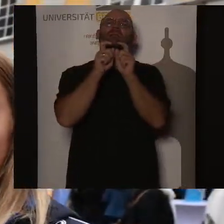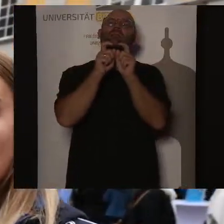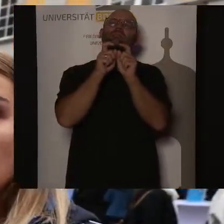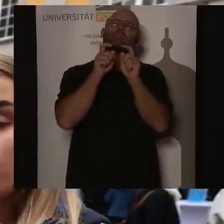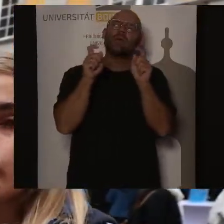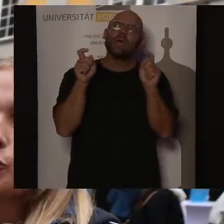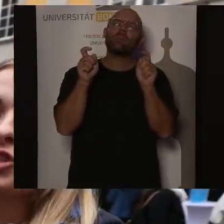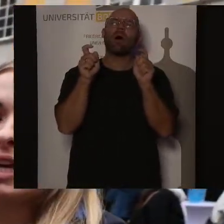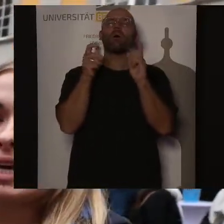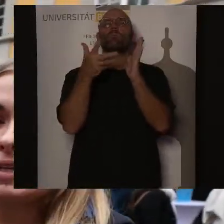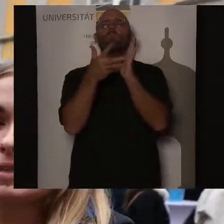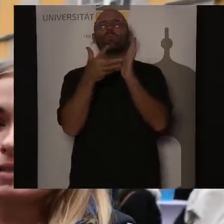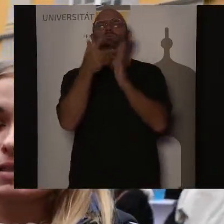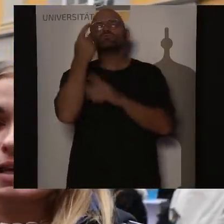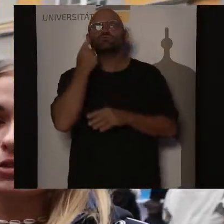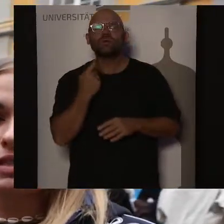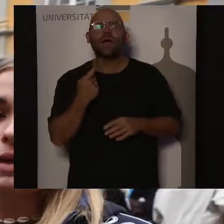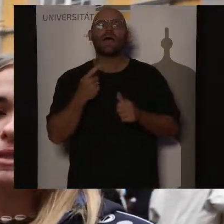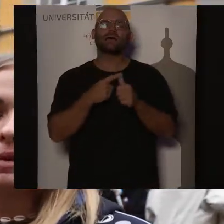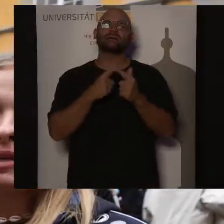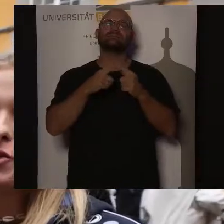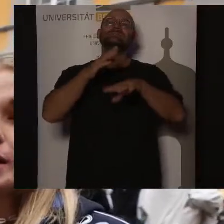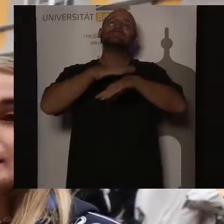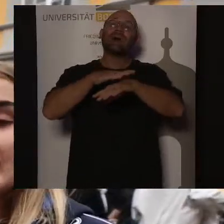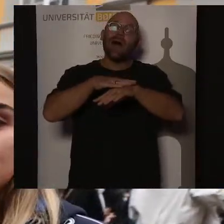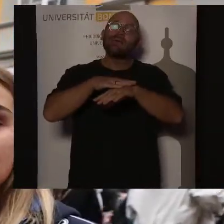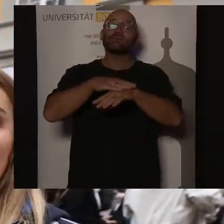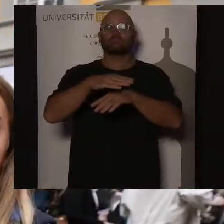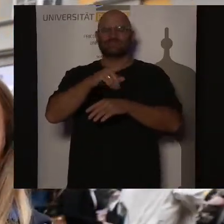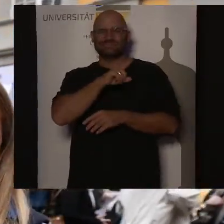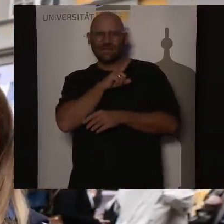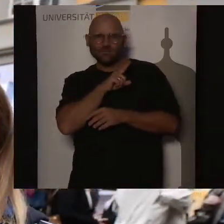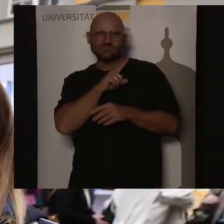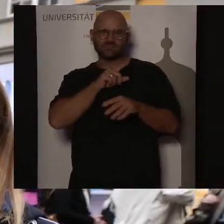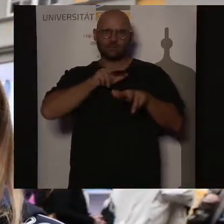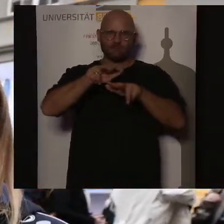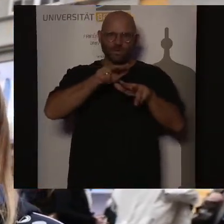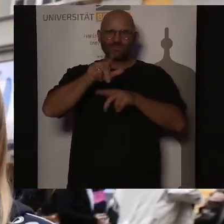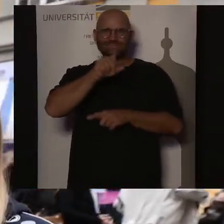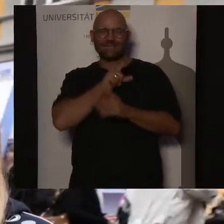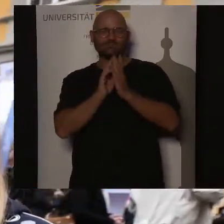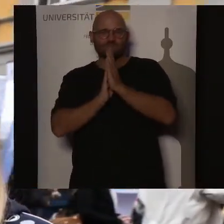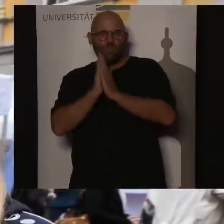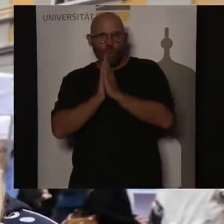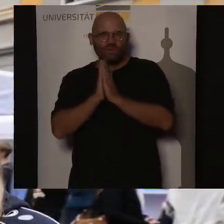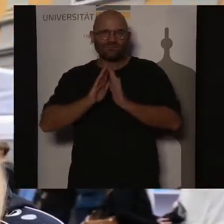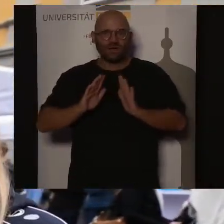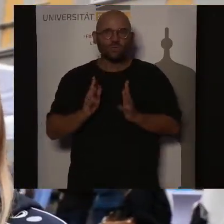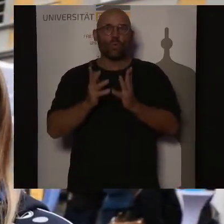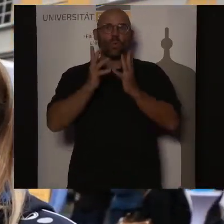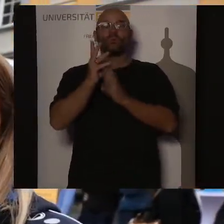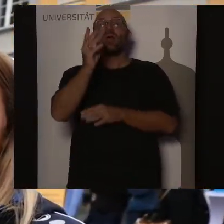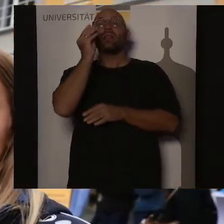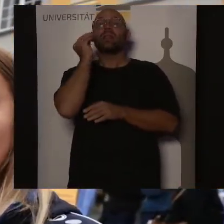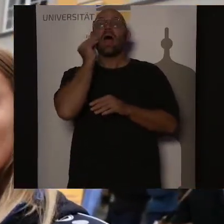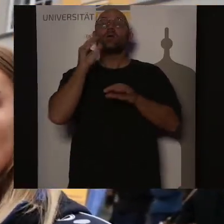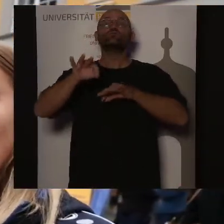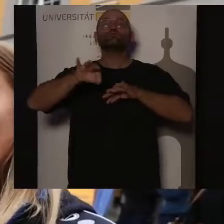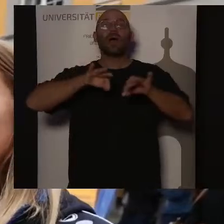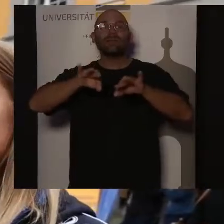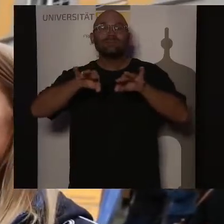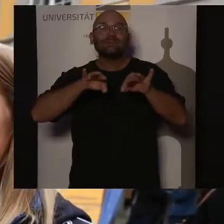on everything linked to stress during exam times, time management, motivating yourself, but